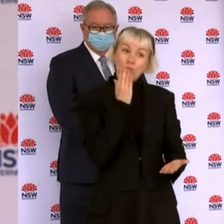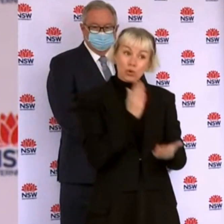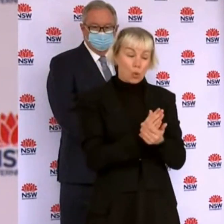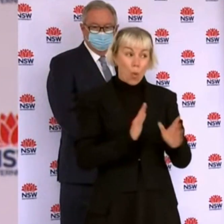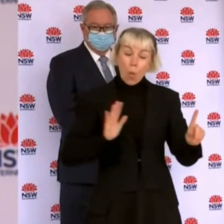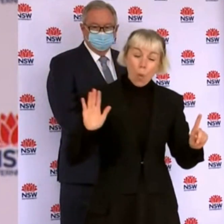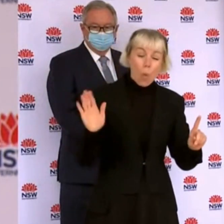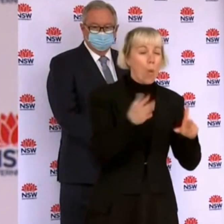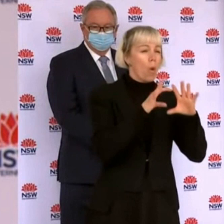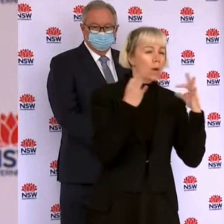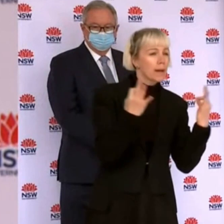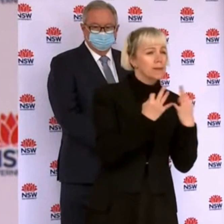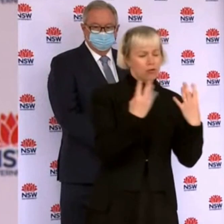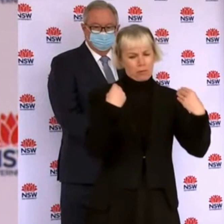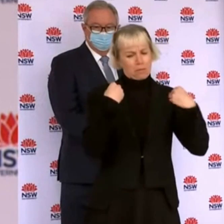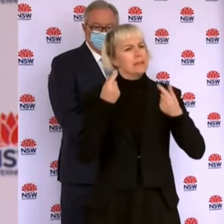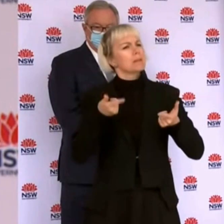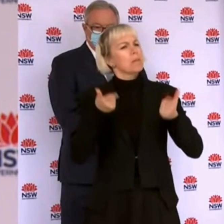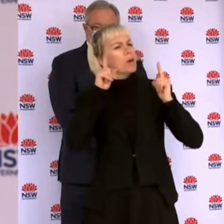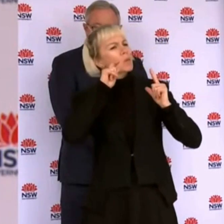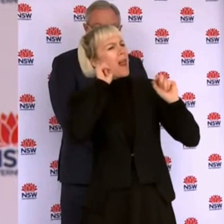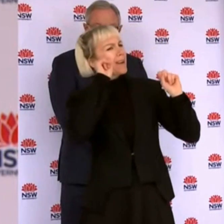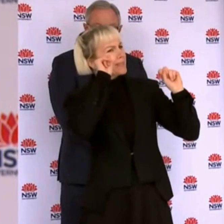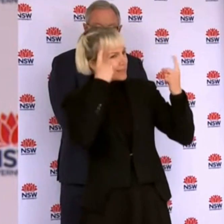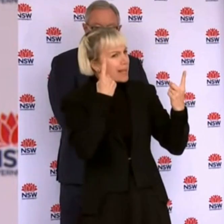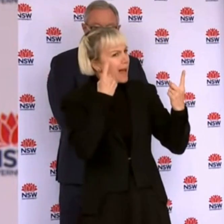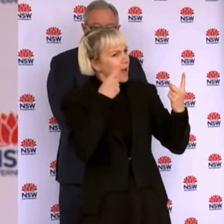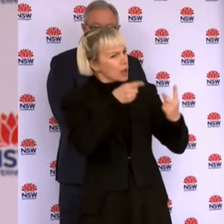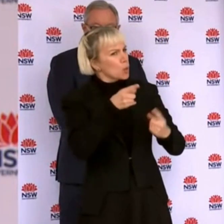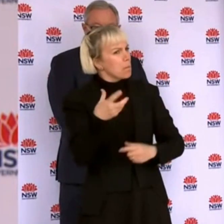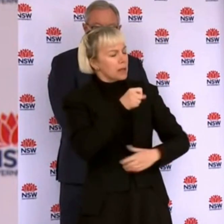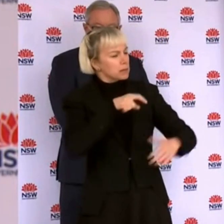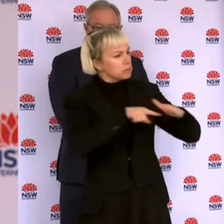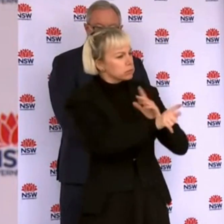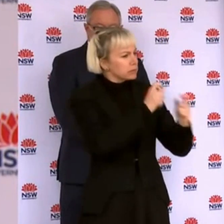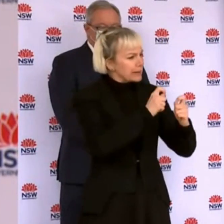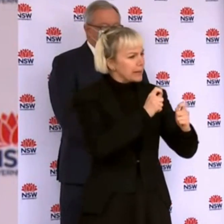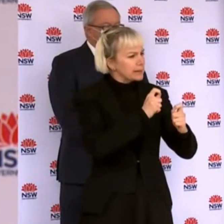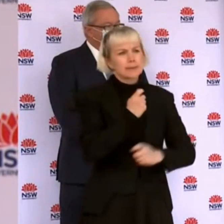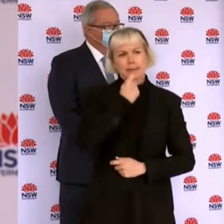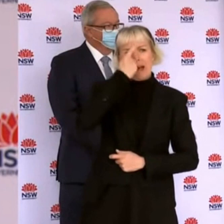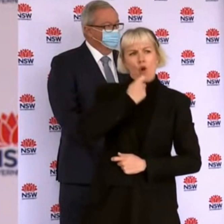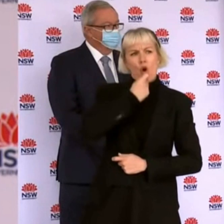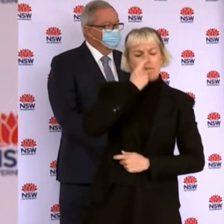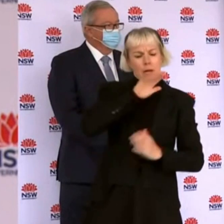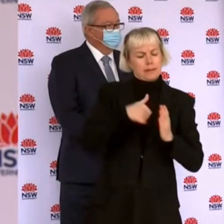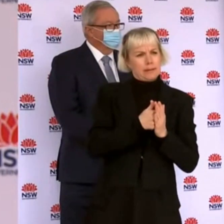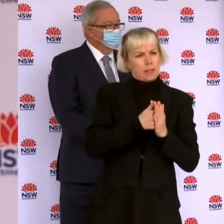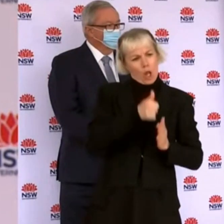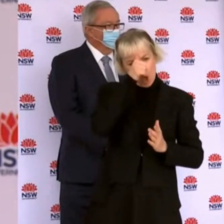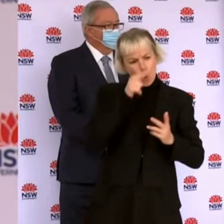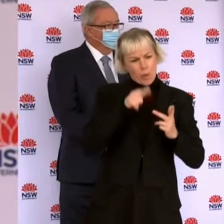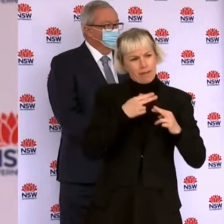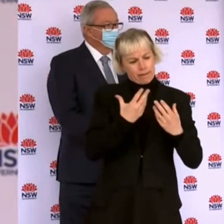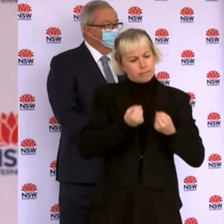and businesses will be very understanding of your need to stay home and get a test. That is the best way you can protect the